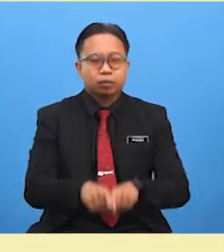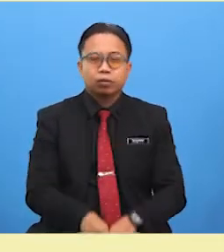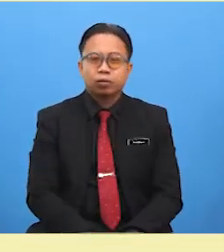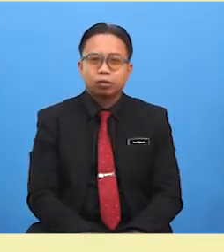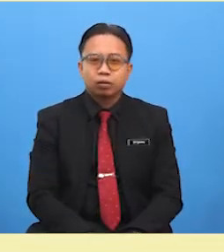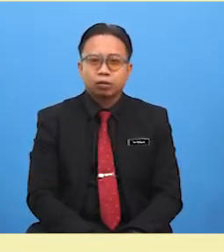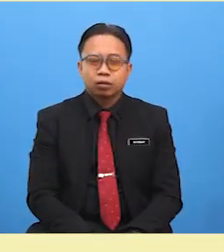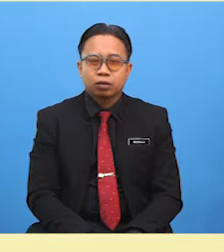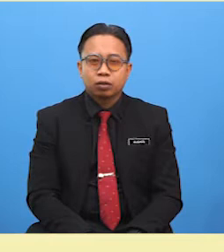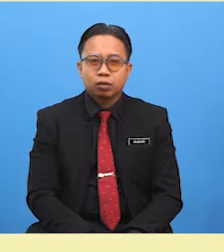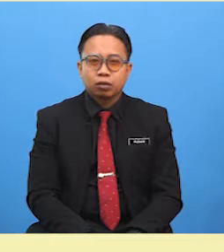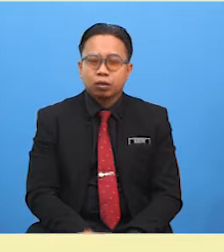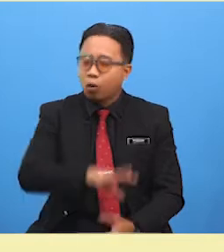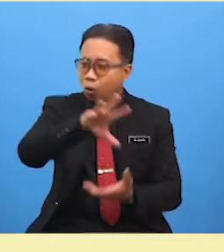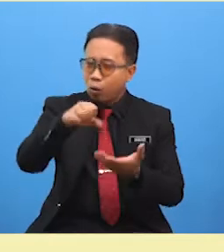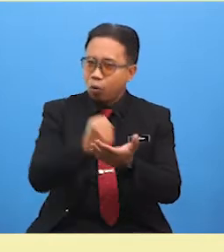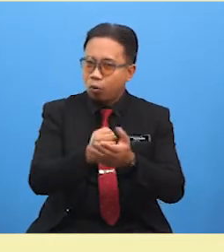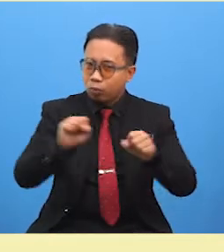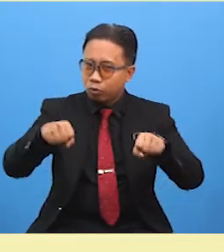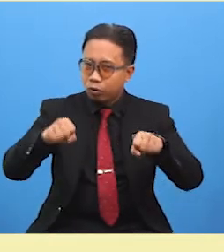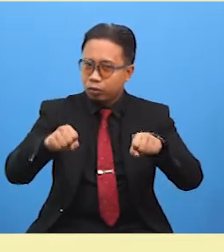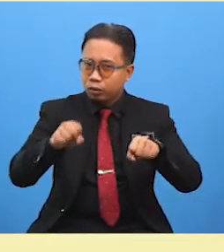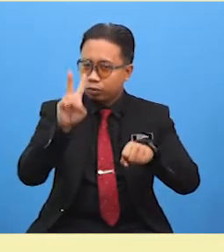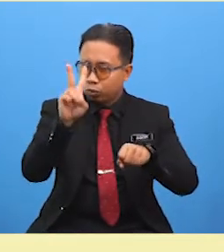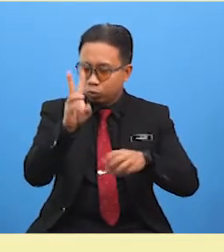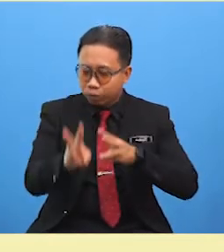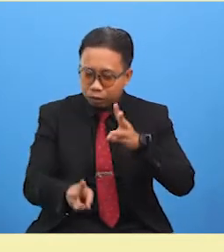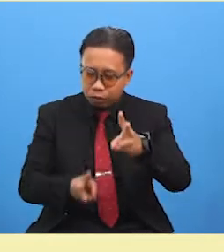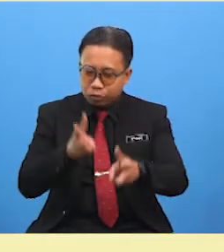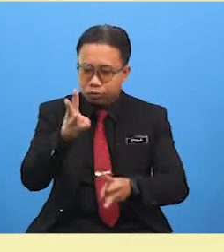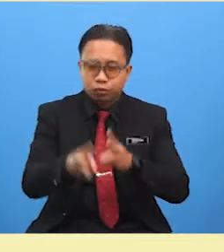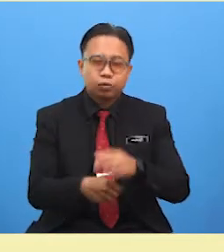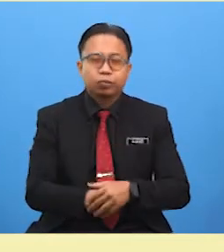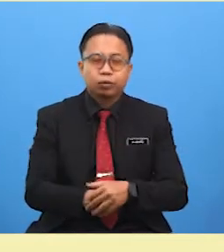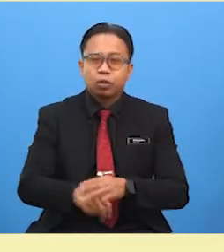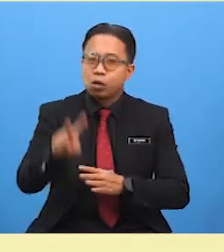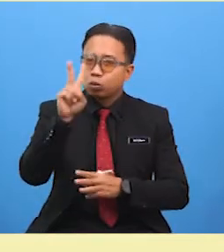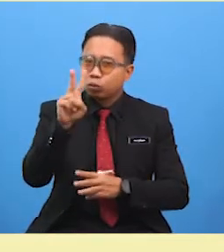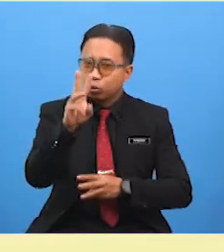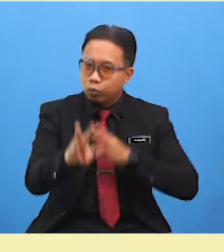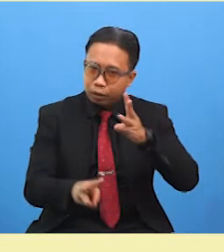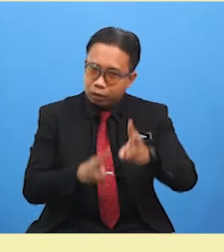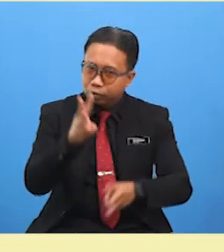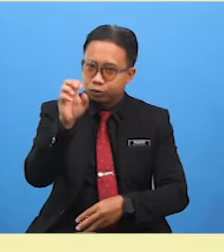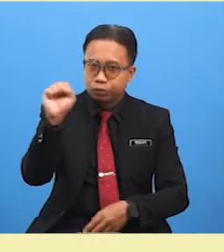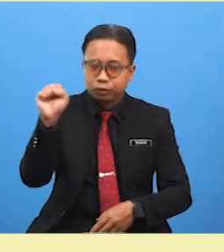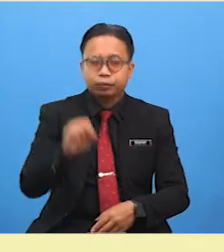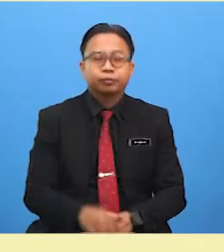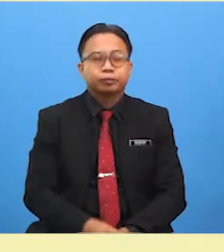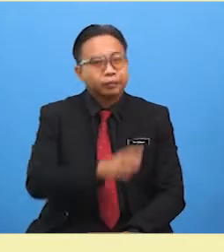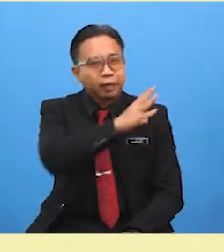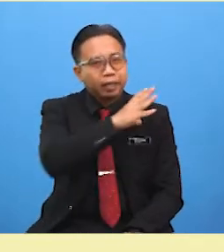all motorbikes have 2 wheels. Yes, just 2 wheels. And